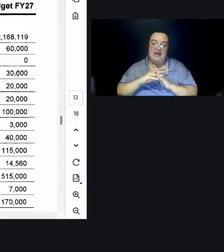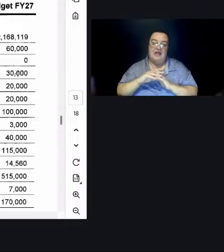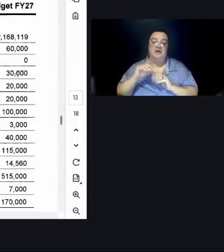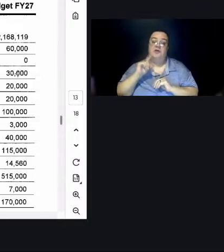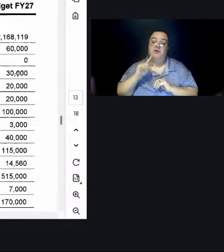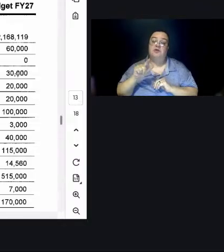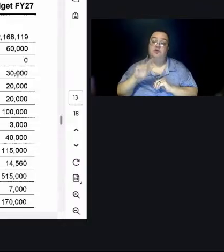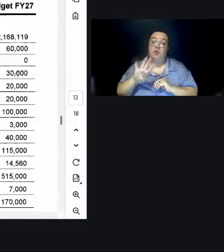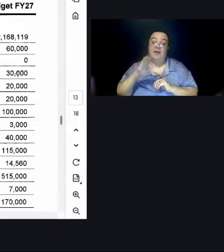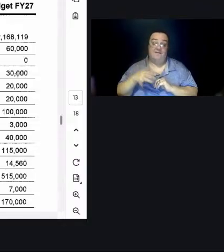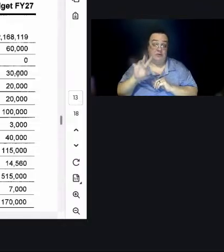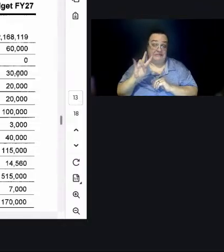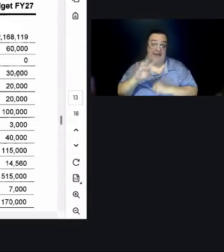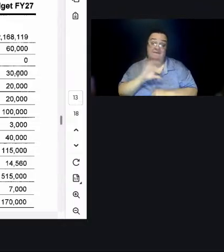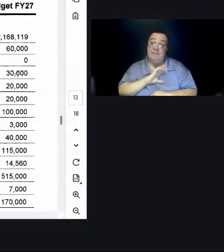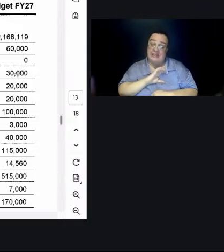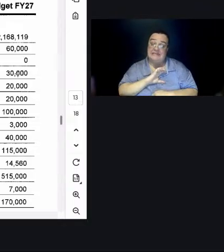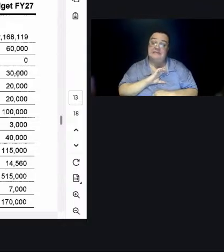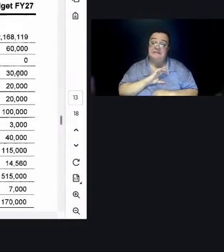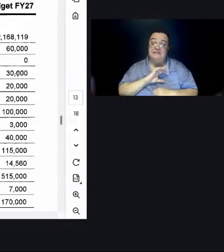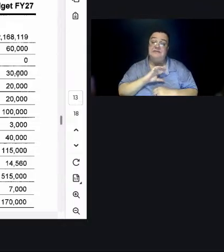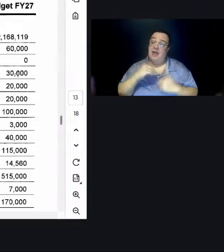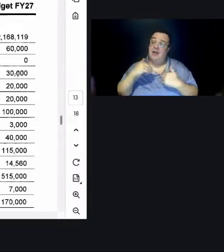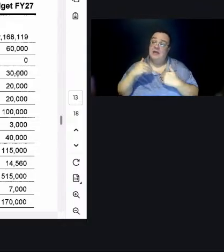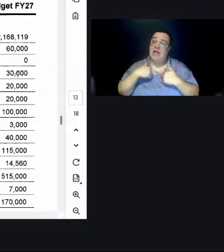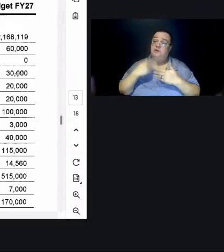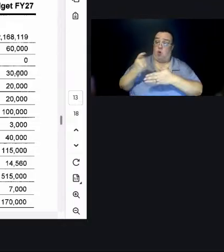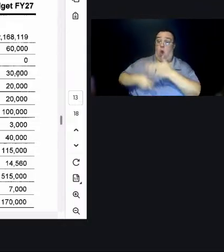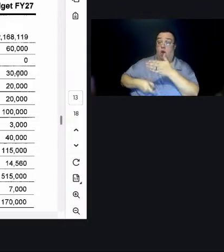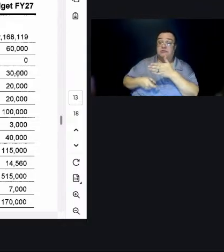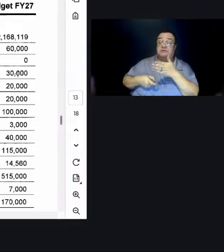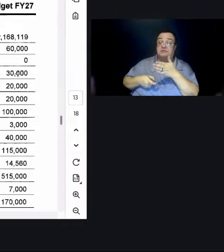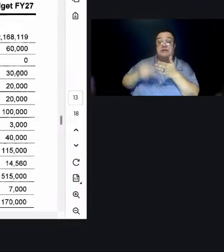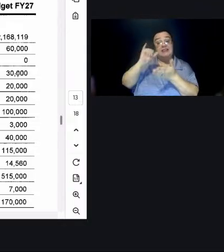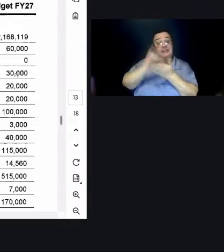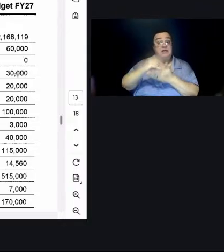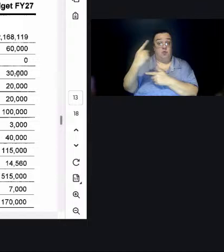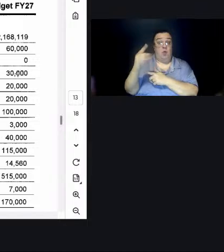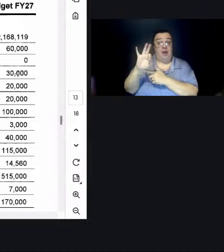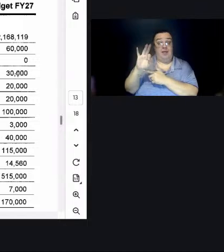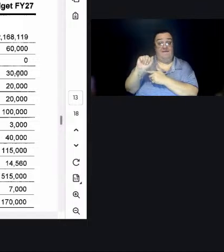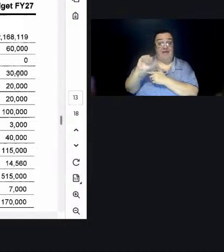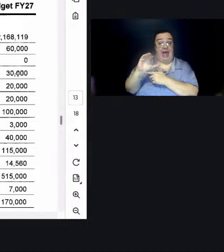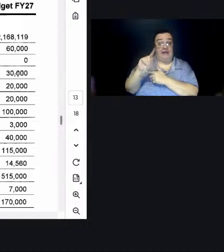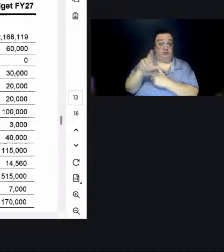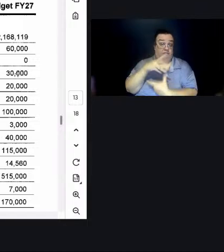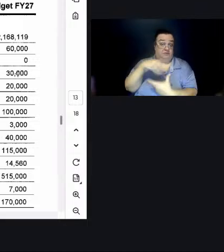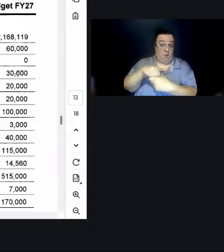24/7 policing does cost, and this is one of the cost factors of it, okay?